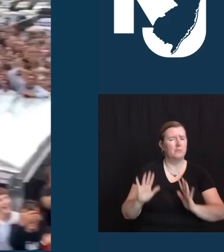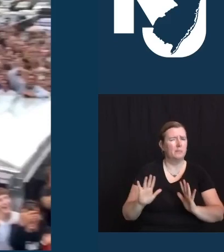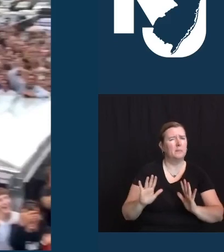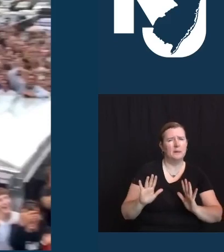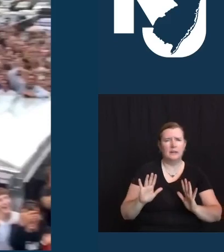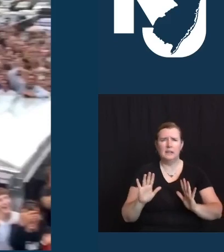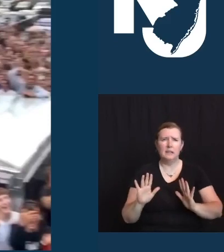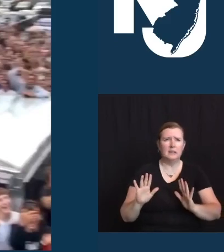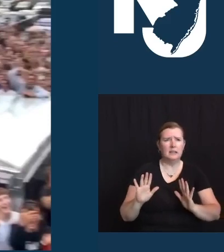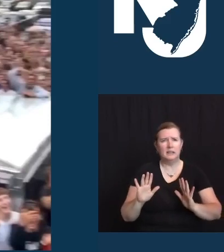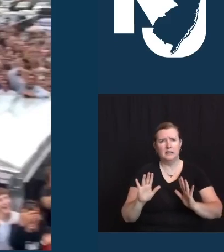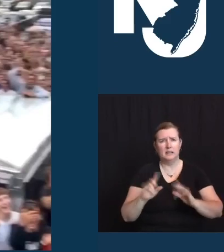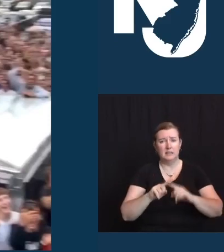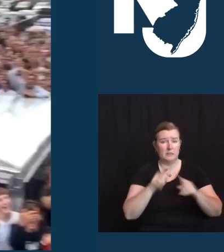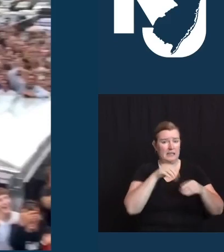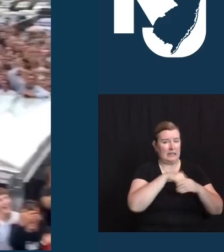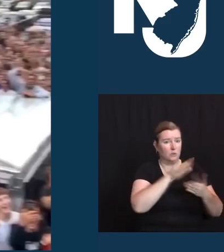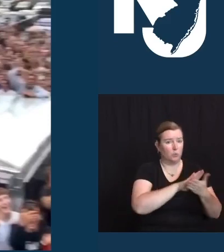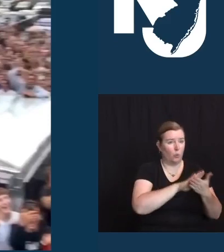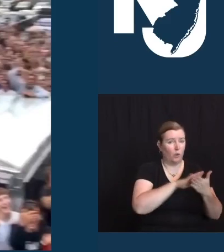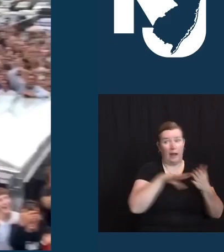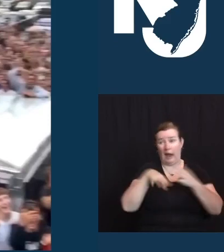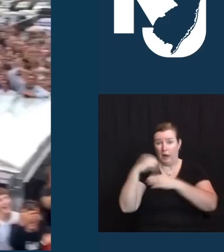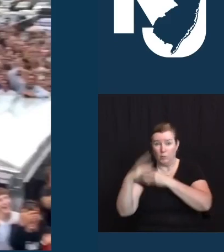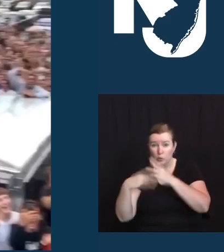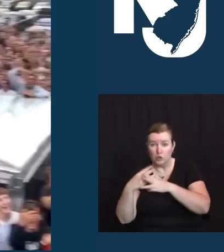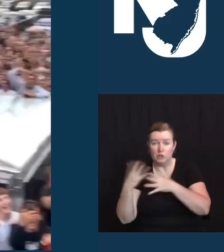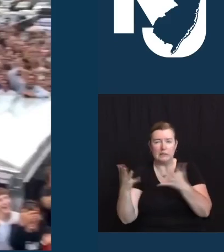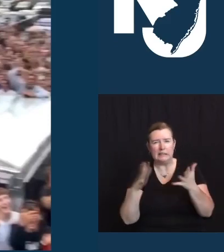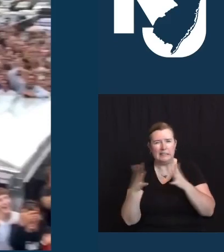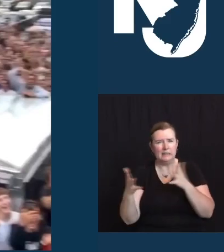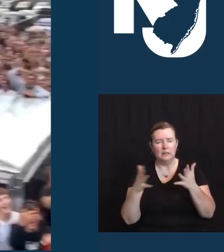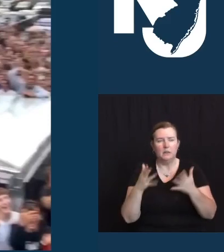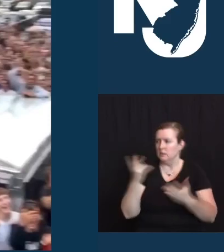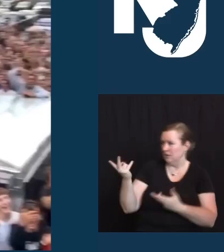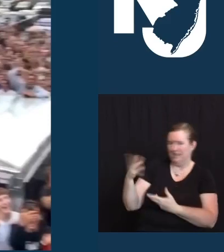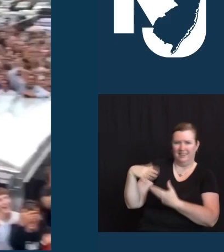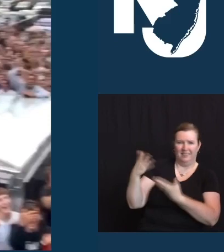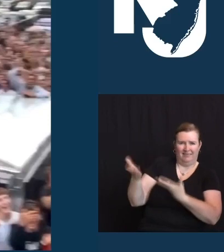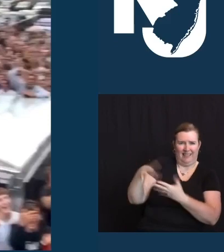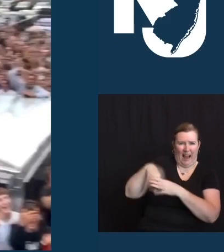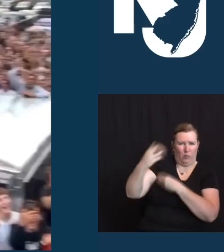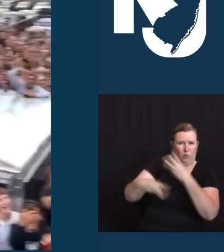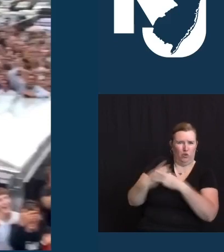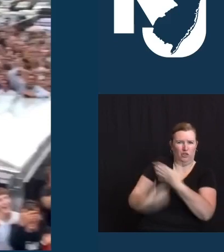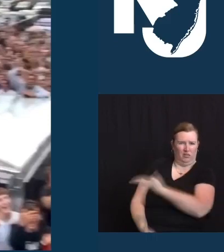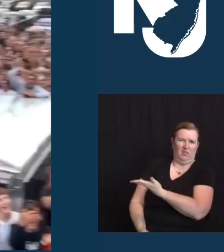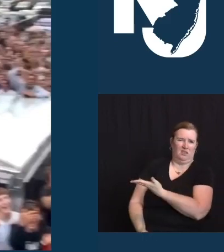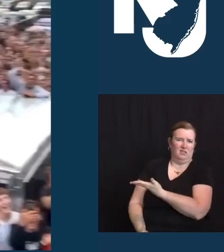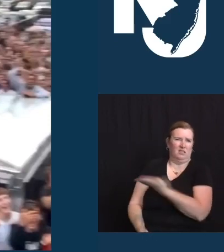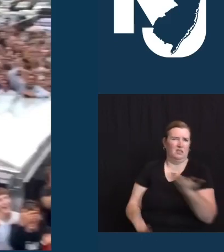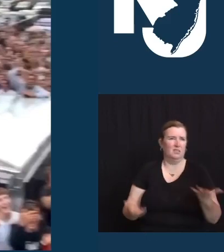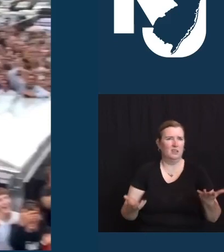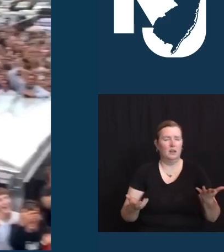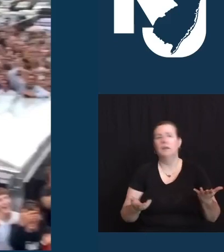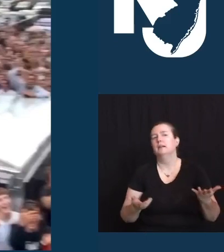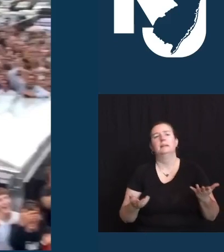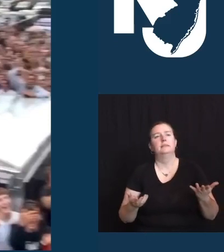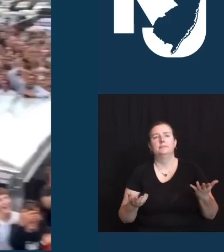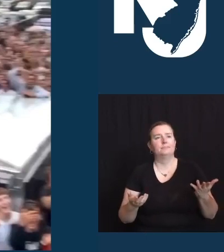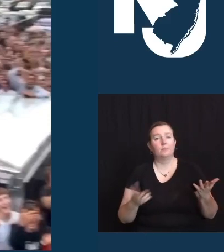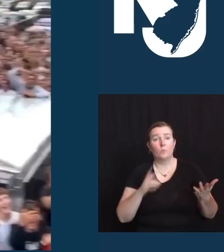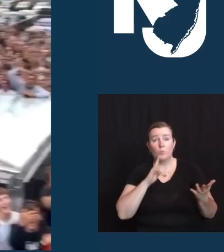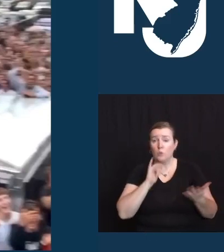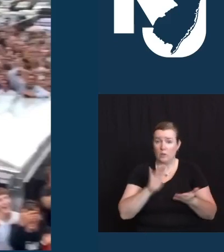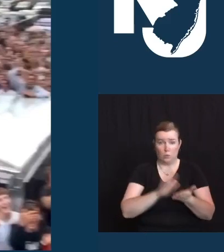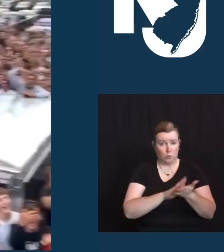as good an example as any. It'll be a couple of weeks, by the way. I think, Tina, you would agree with that, 10 days to 2 weeks at least before we know